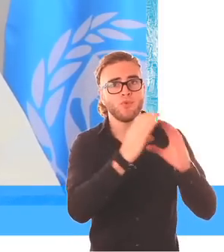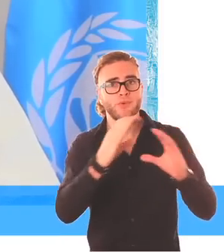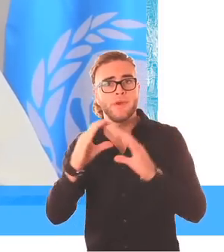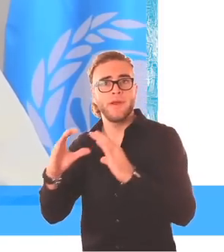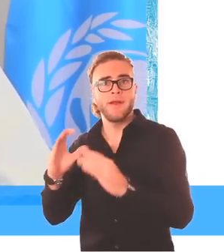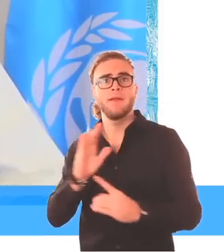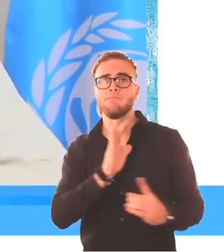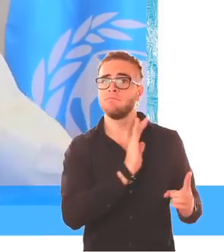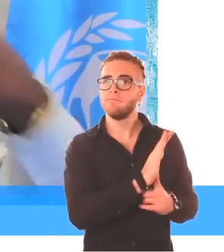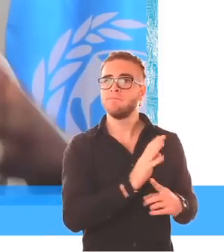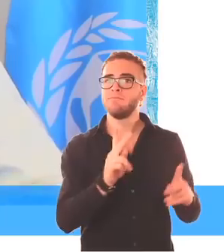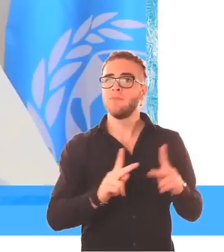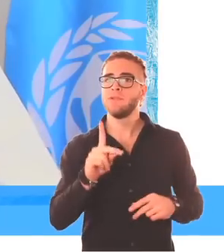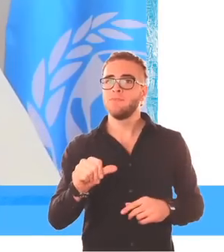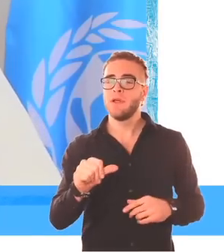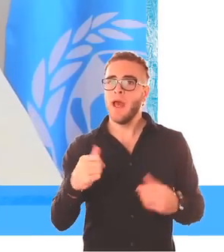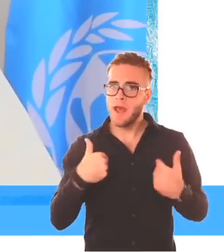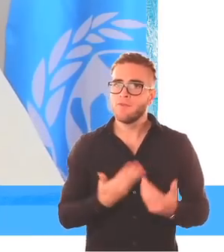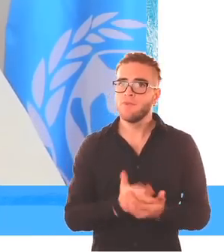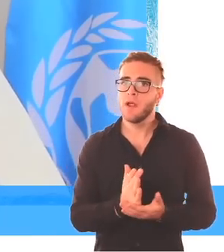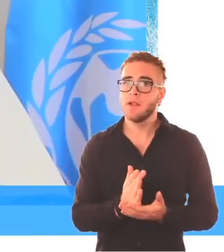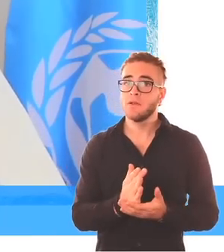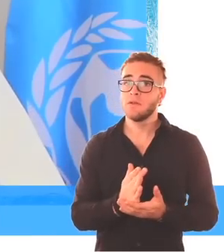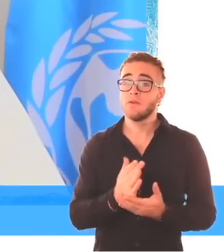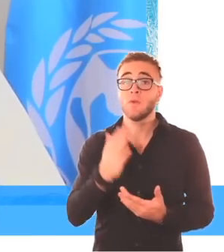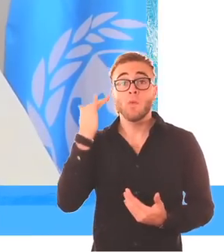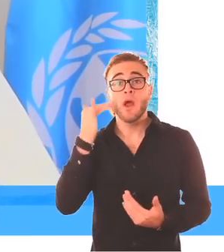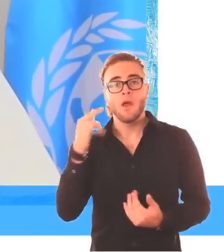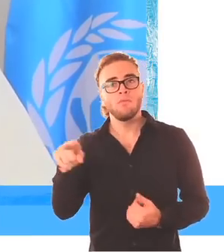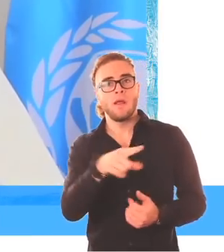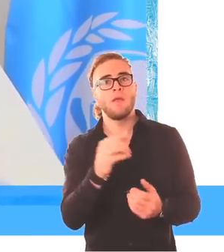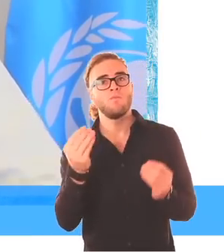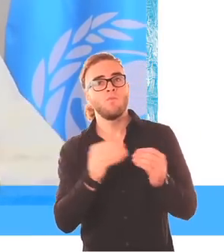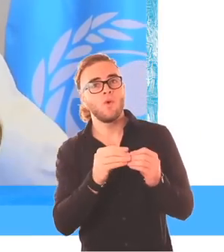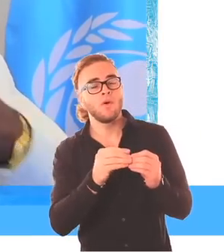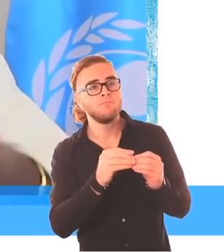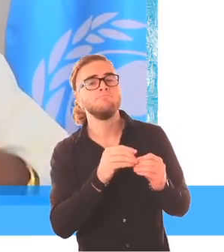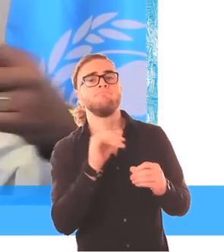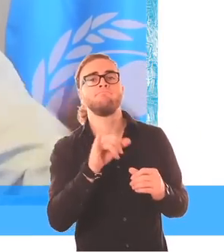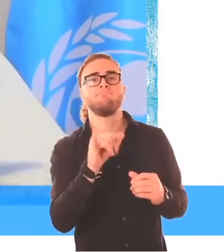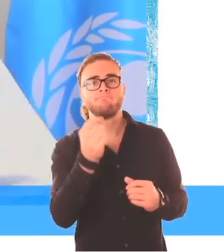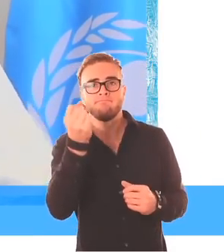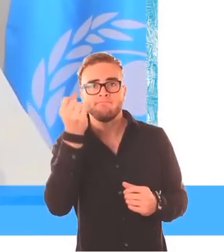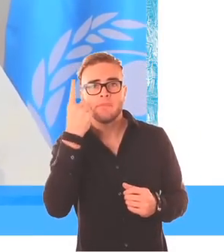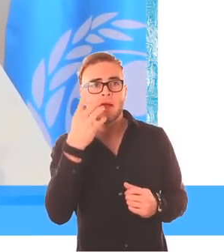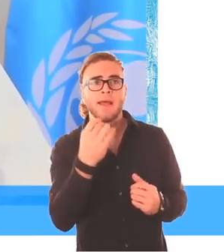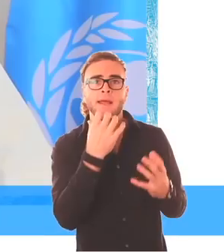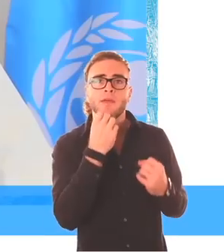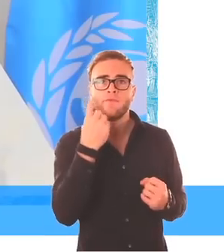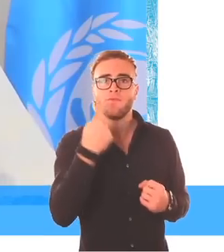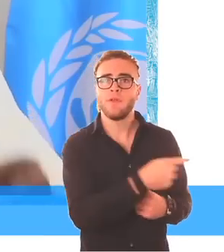communication of the rights of persons with disabilities, so that they can care for them